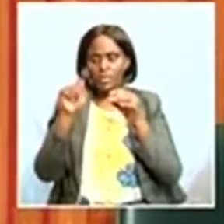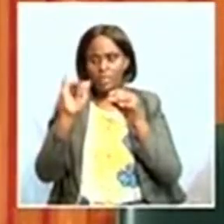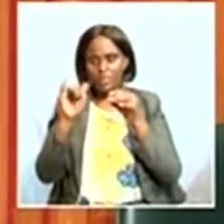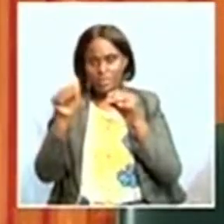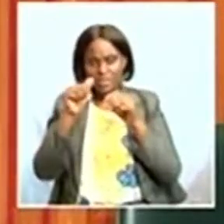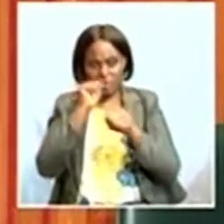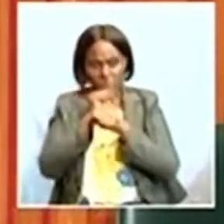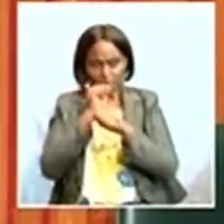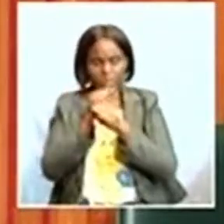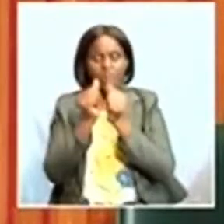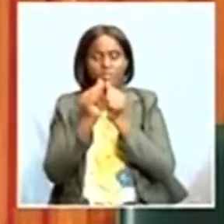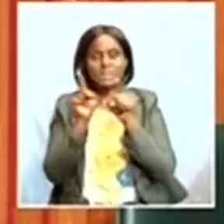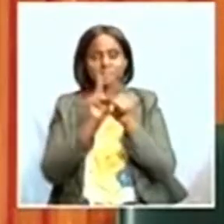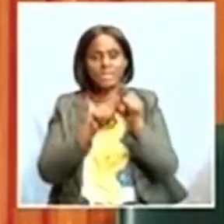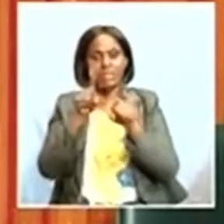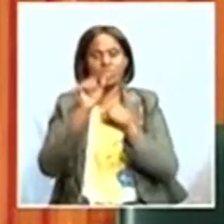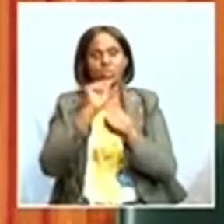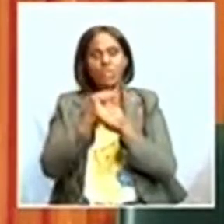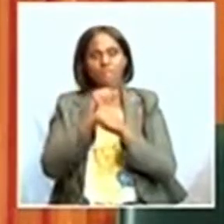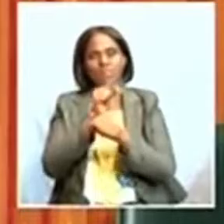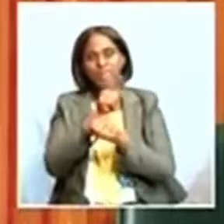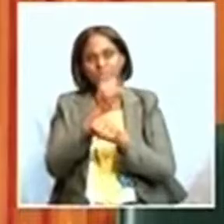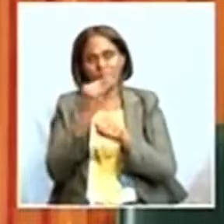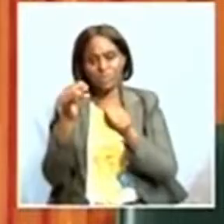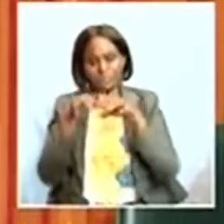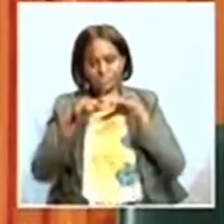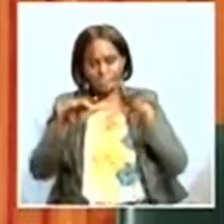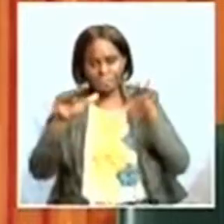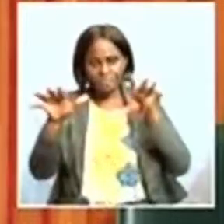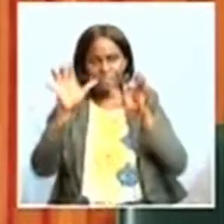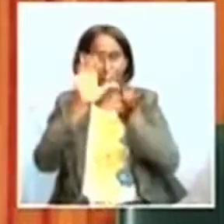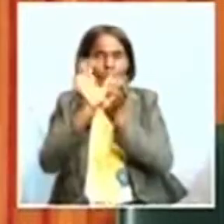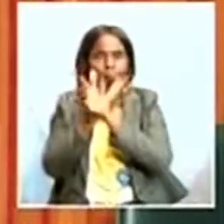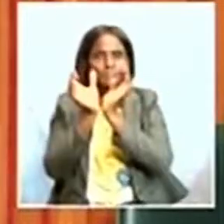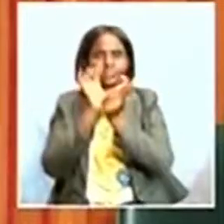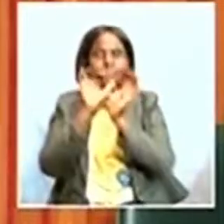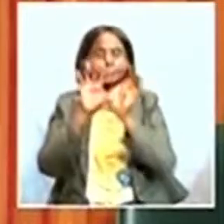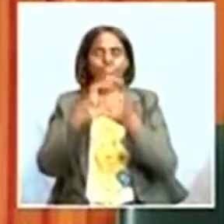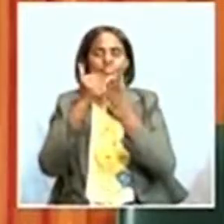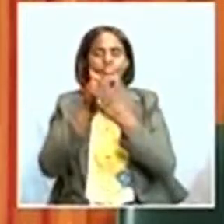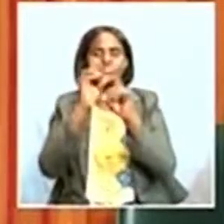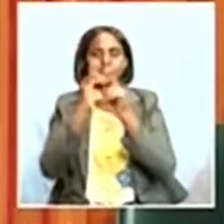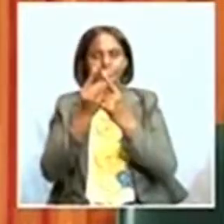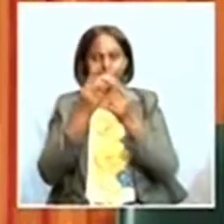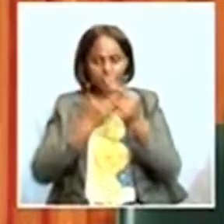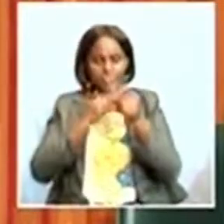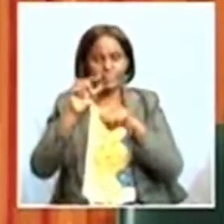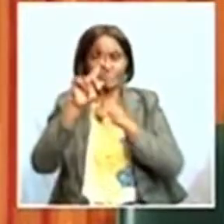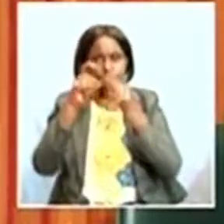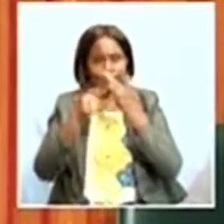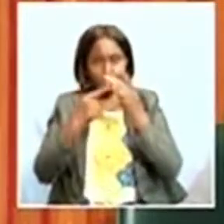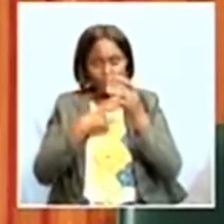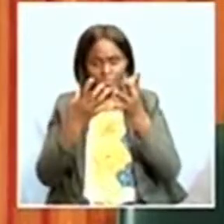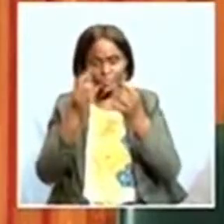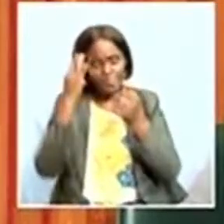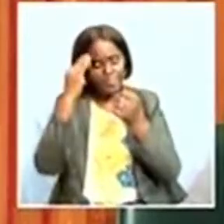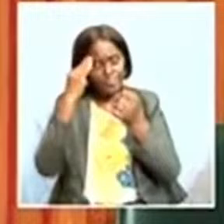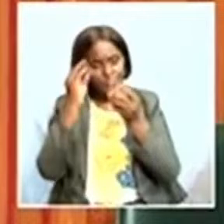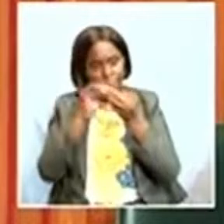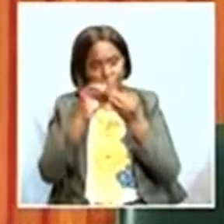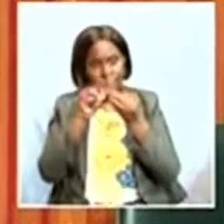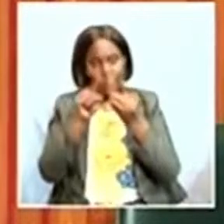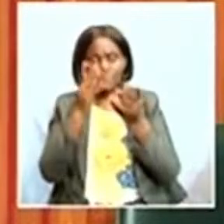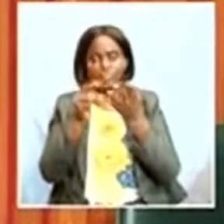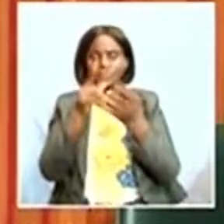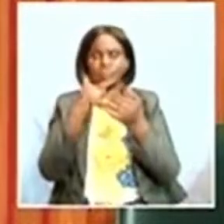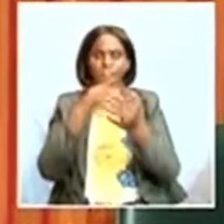to work so that we work on the issue of rolling out towers in all the districts. But my question is, I wanted to find out whether you